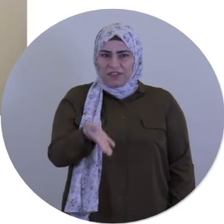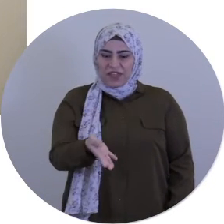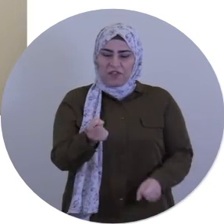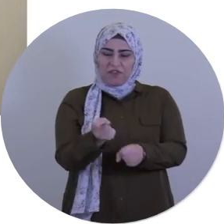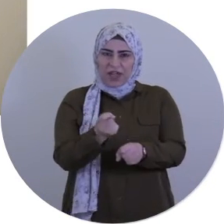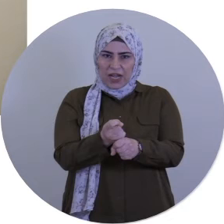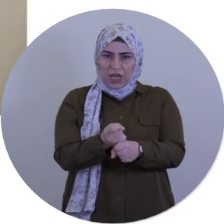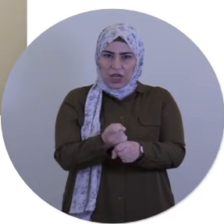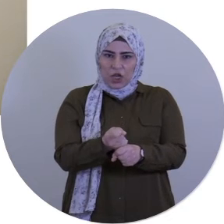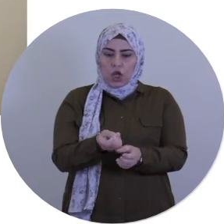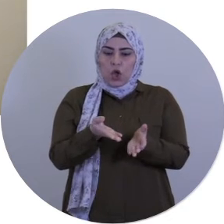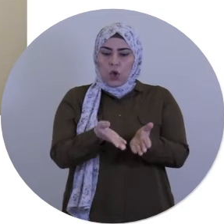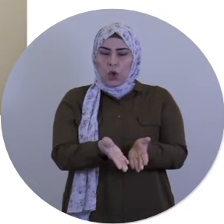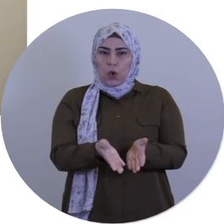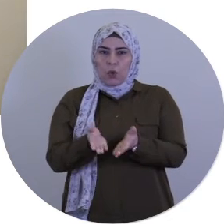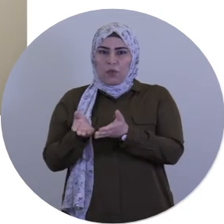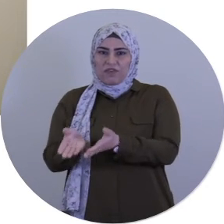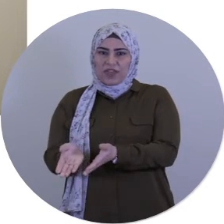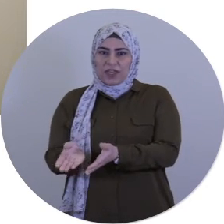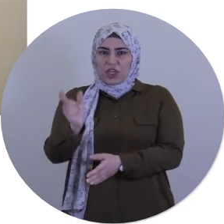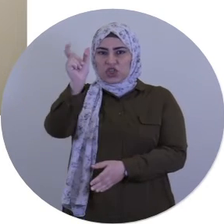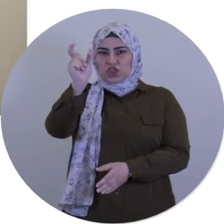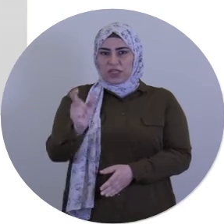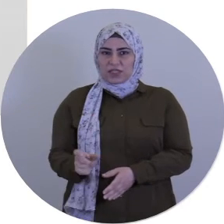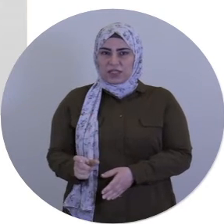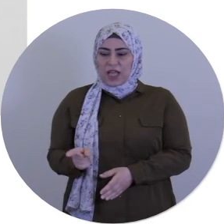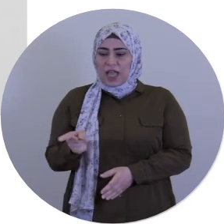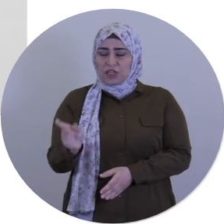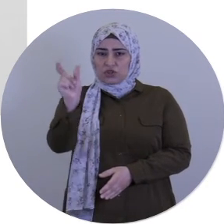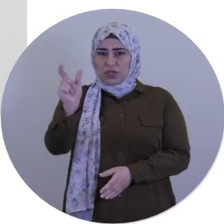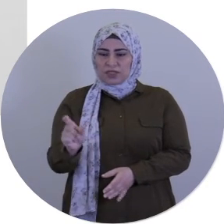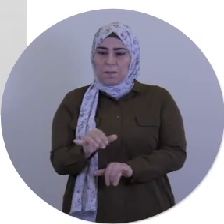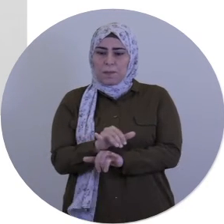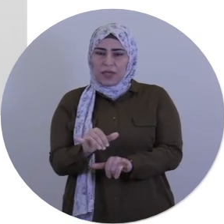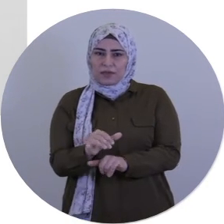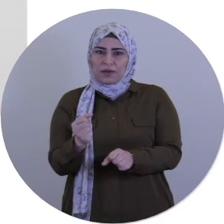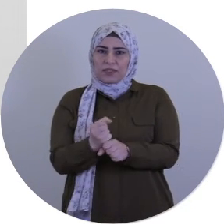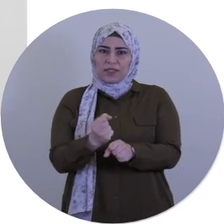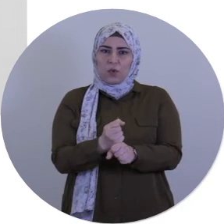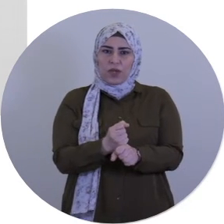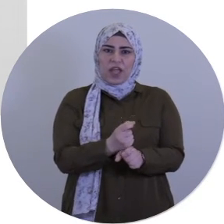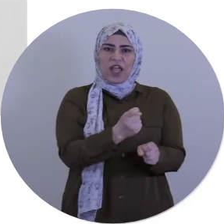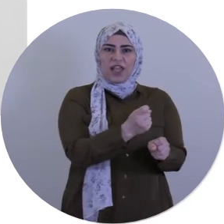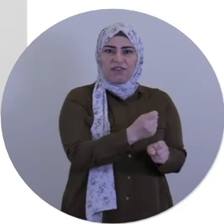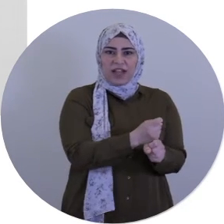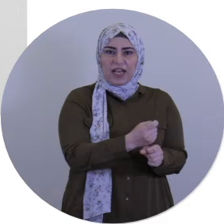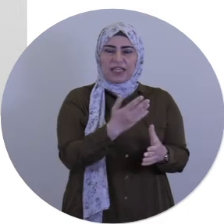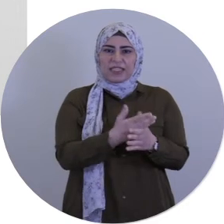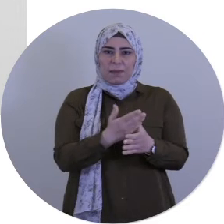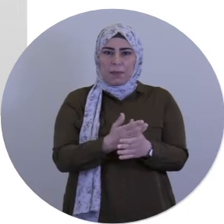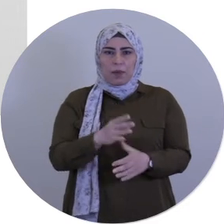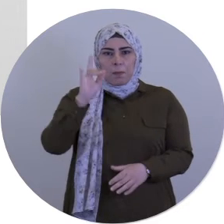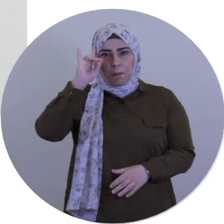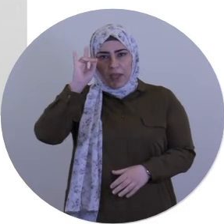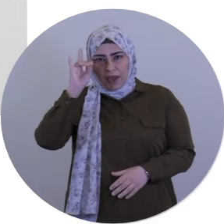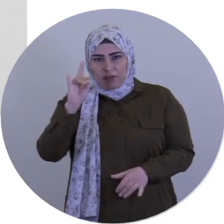name. Someone causes something to happen. Basically, we use the causative when we have someone do something for